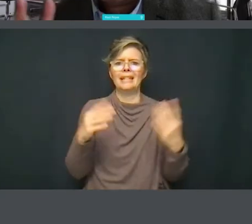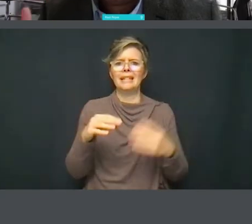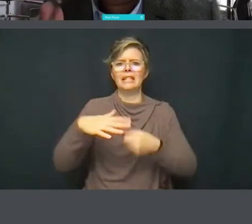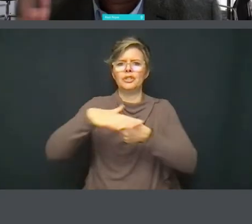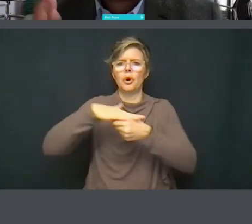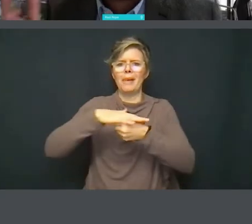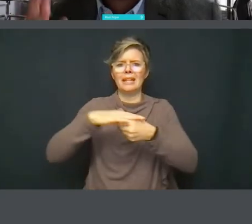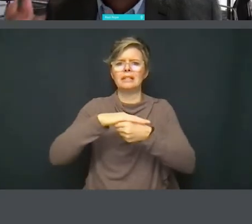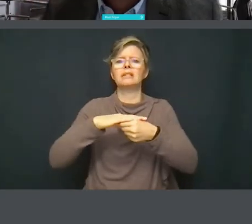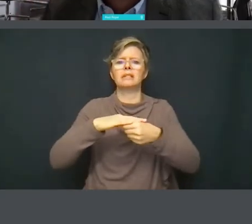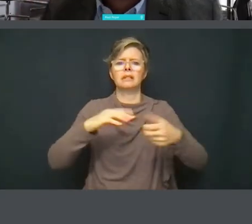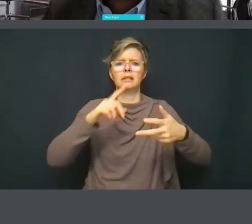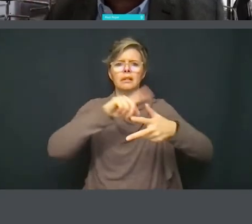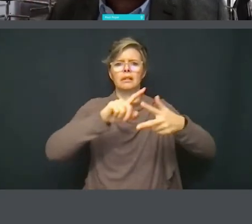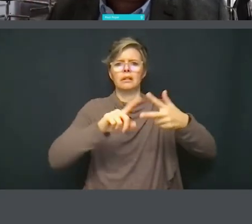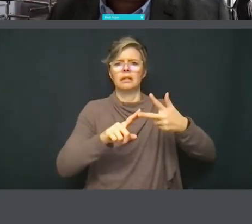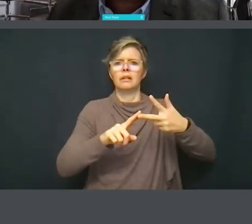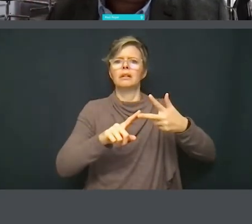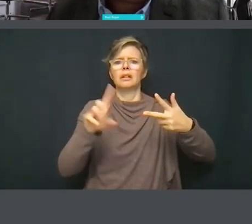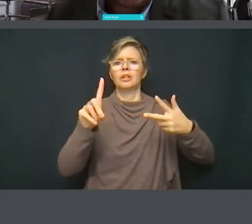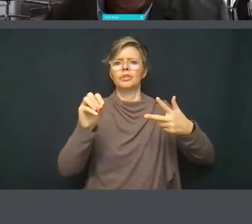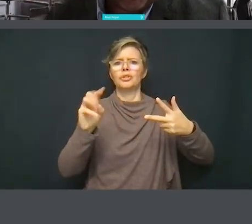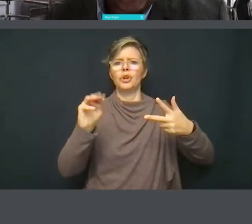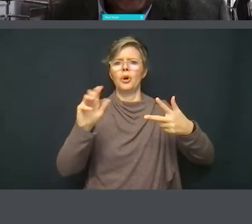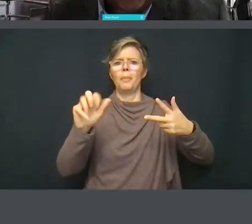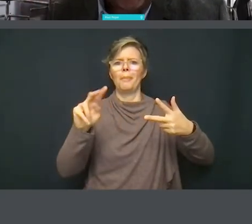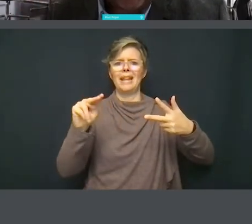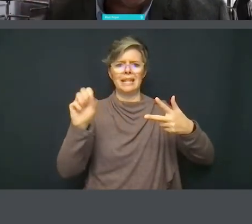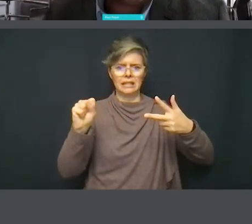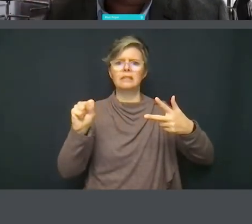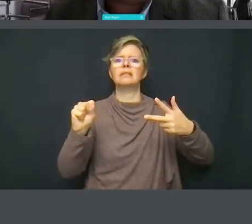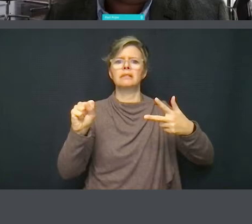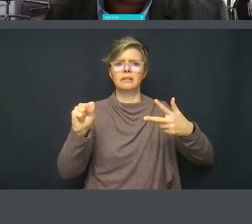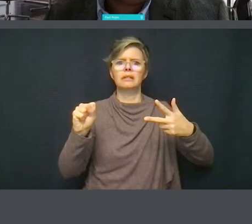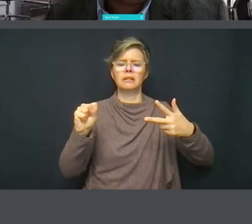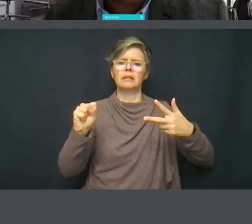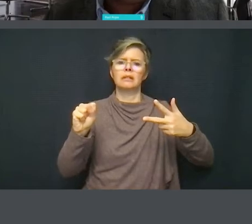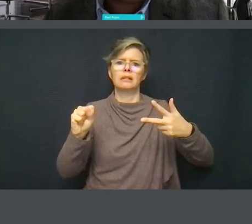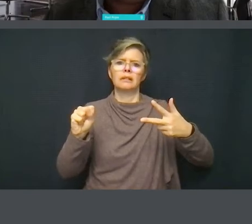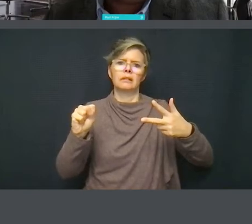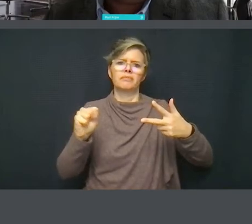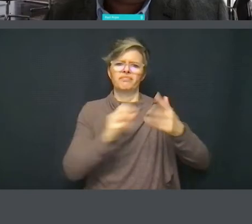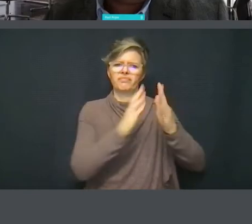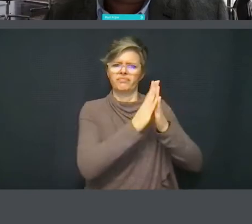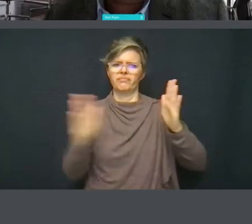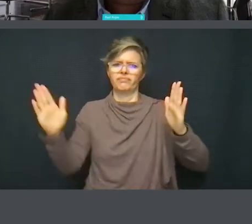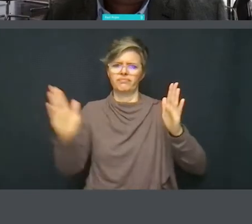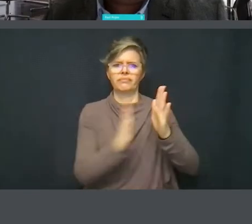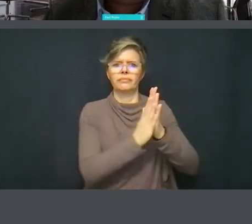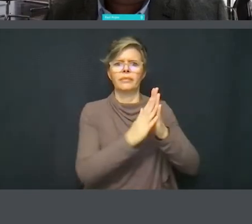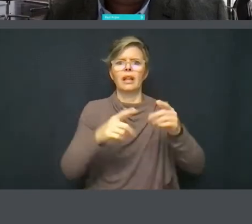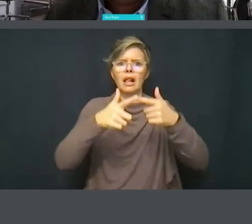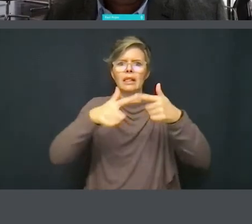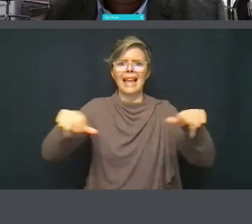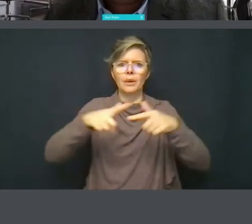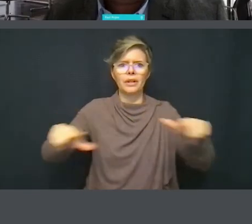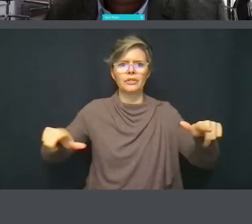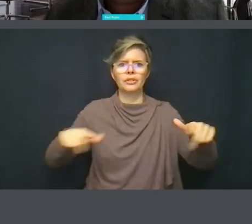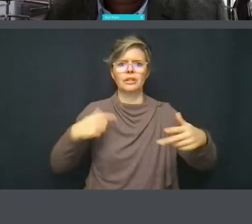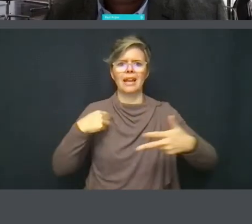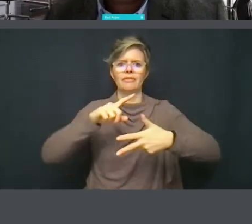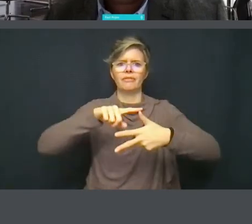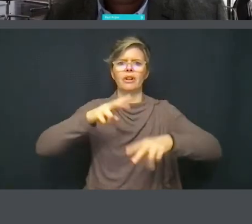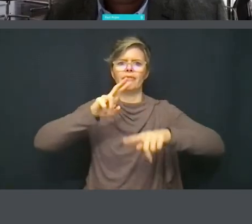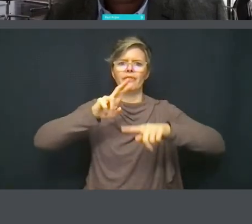Here's something like a sort of, I don't have pragmatics on here, but we could do that. So if we think just like vocabulary, grammar, and